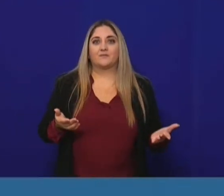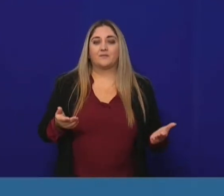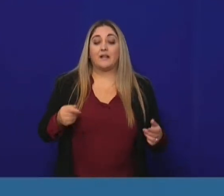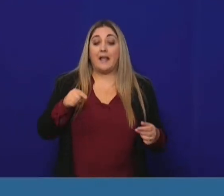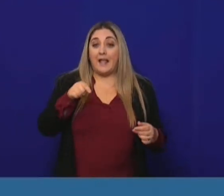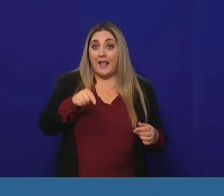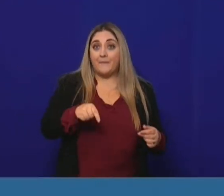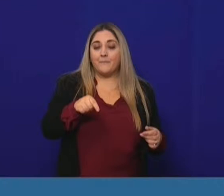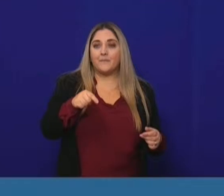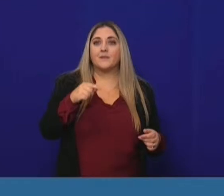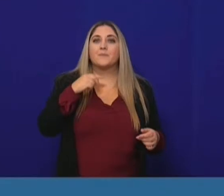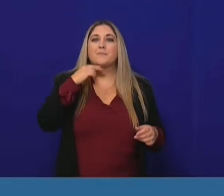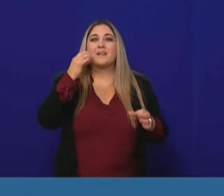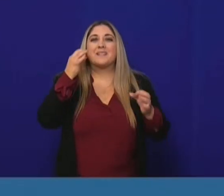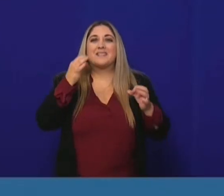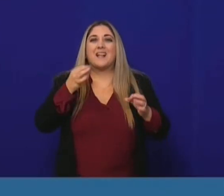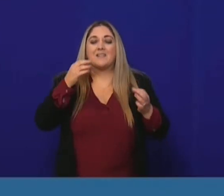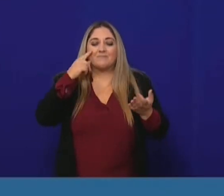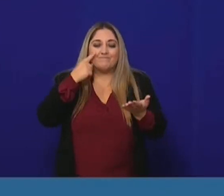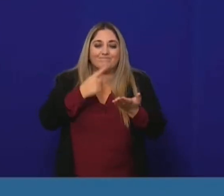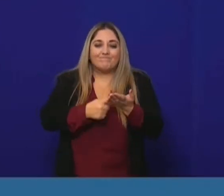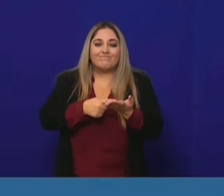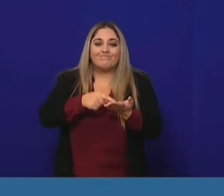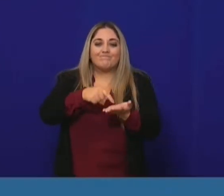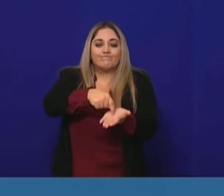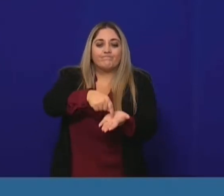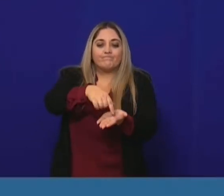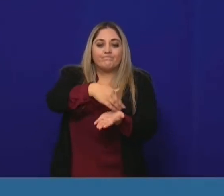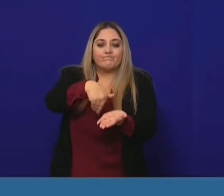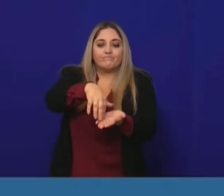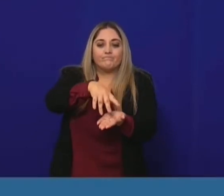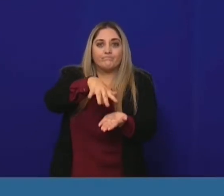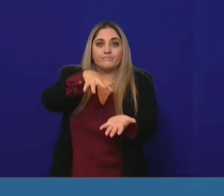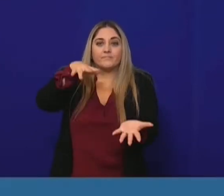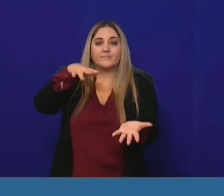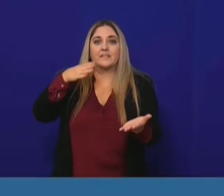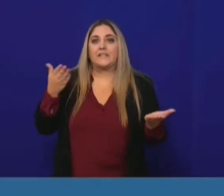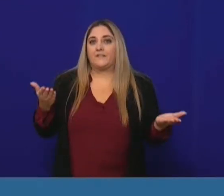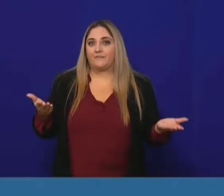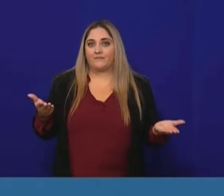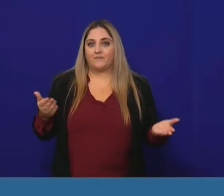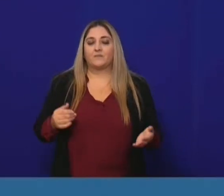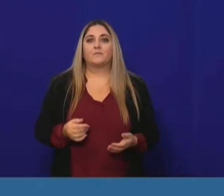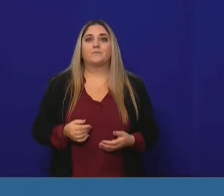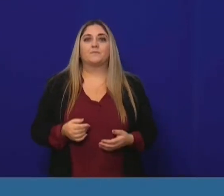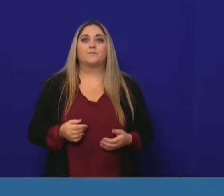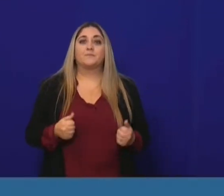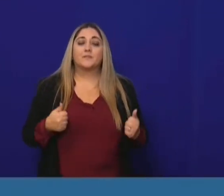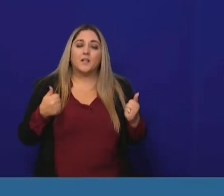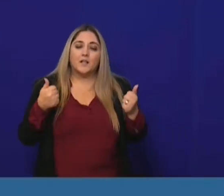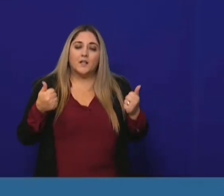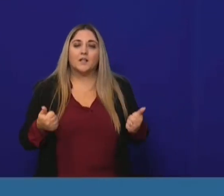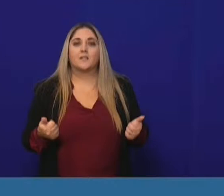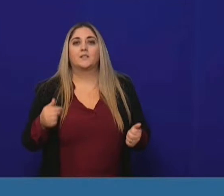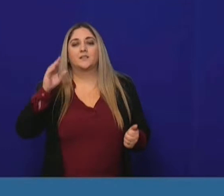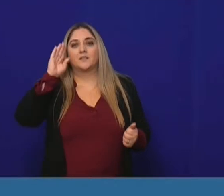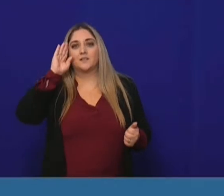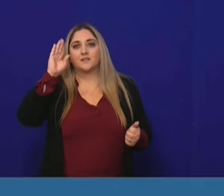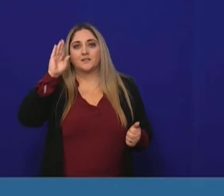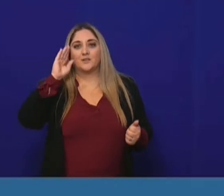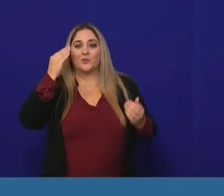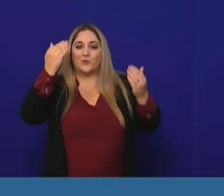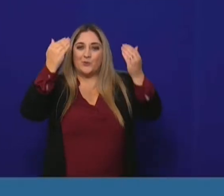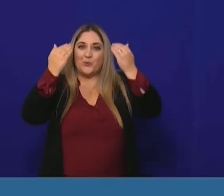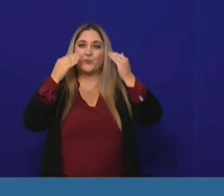hemmhekk ma tkunx qed issib eżatt minn fejn il-persuna jkun ħadd din l-infezzjoni. U għalhekk rridu noqogħdu attenti bil-miżuri